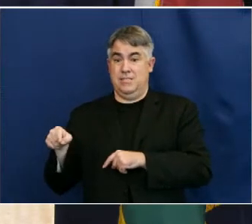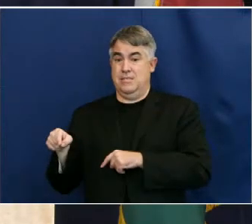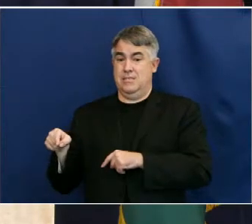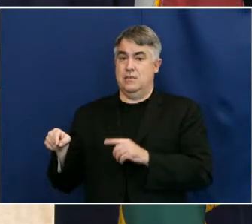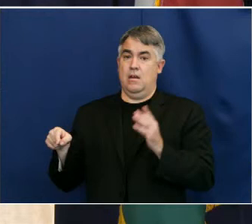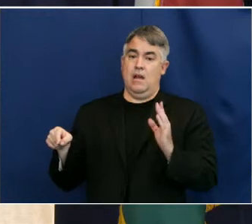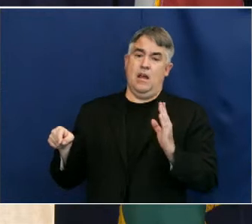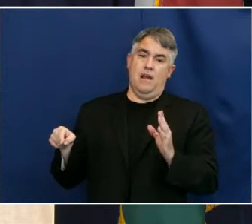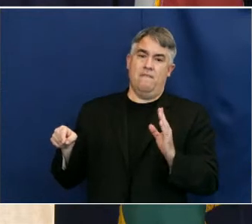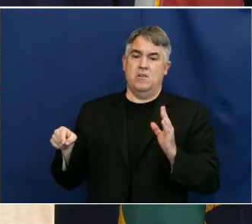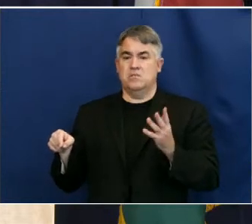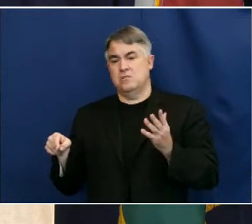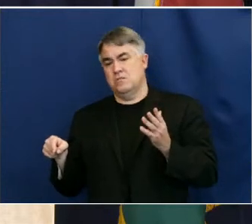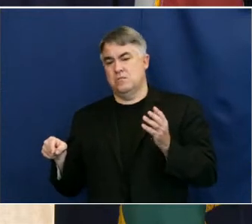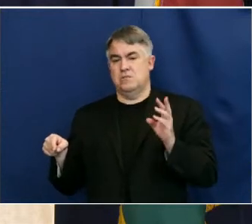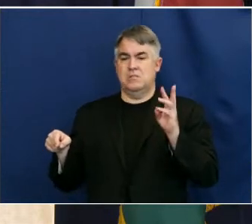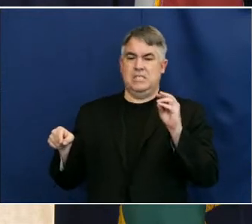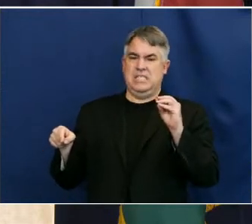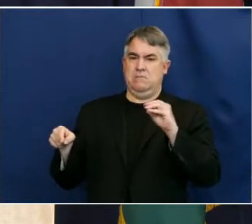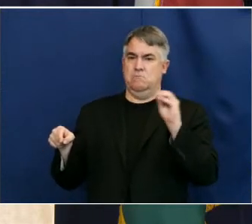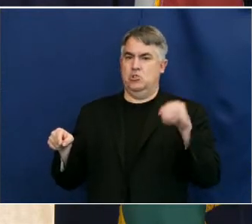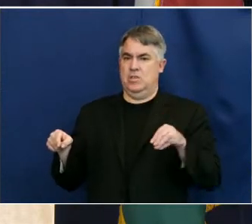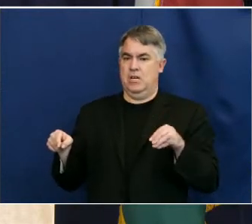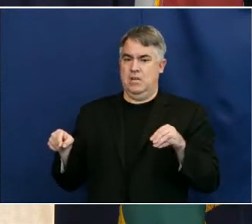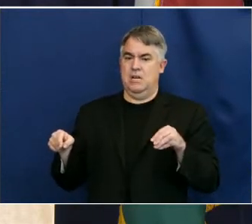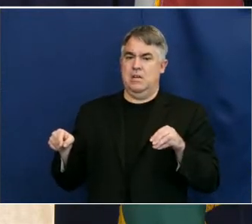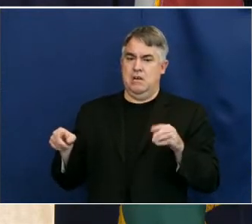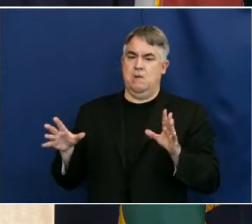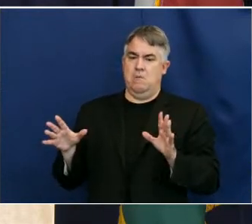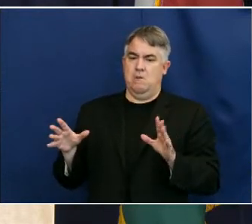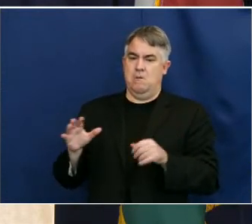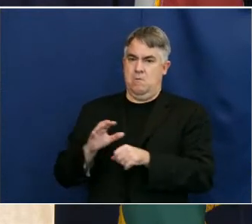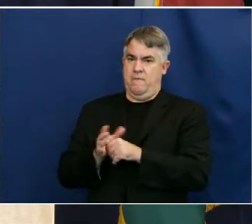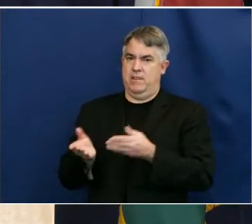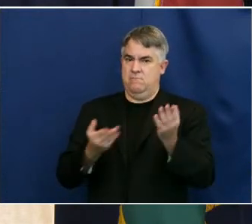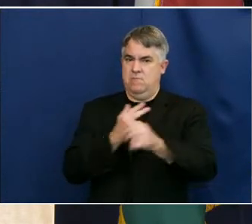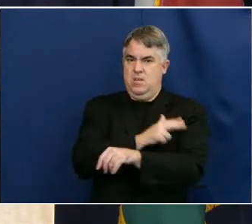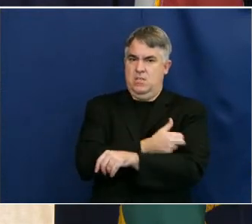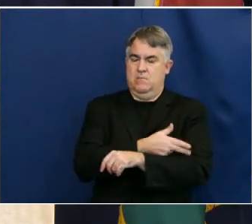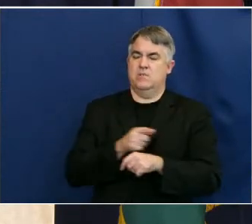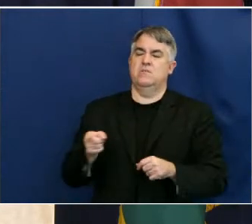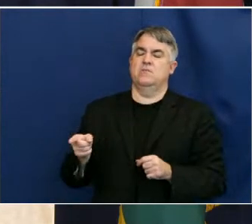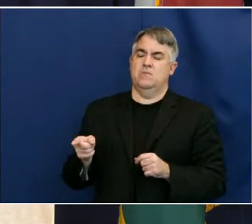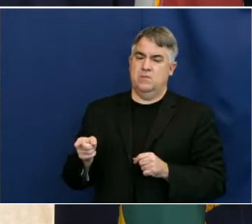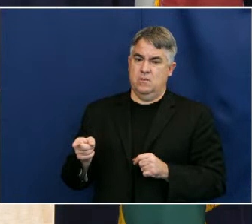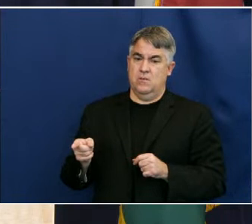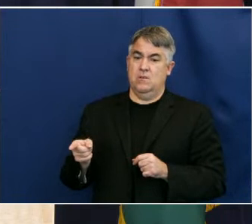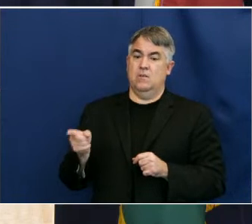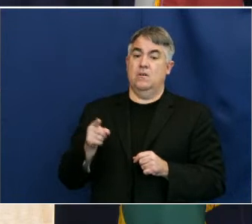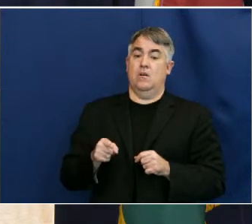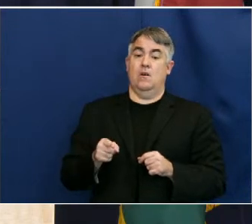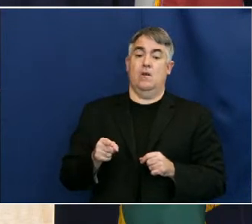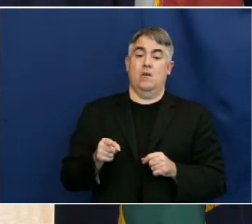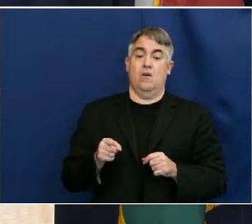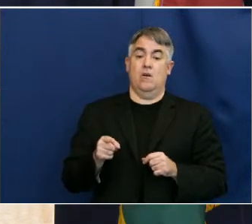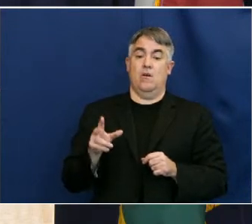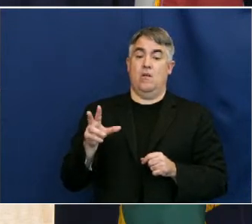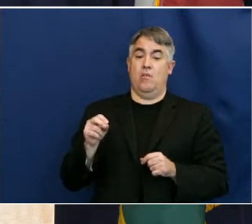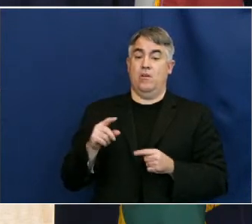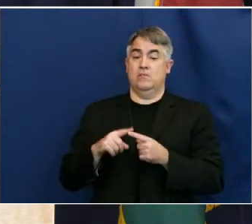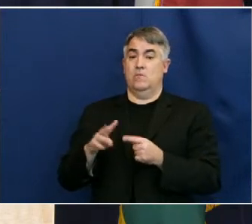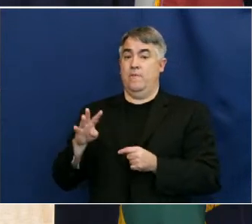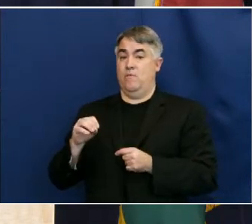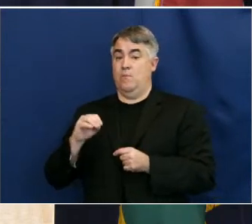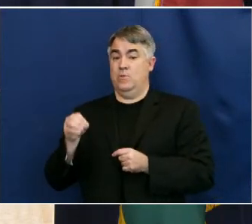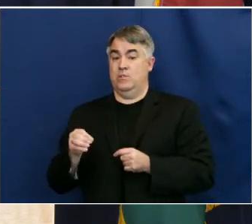around 60%. Then about 30 to 40% in 14 days and